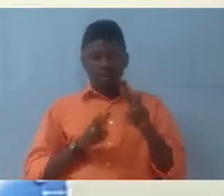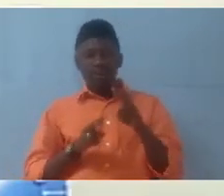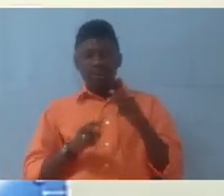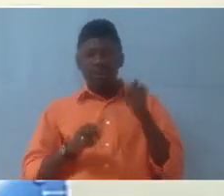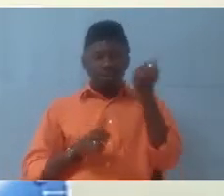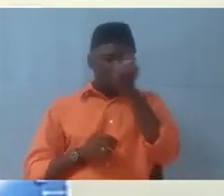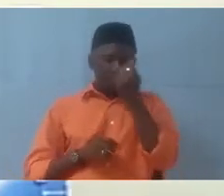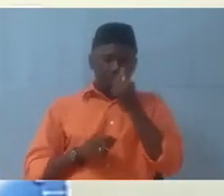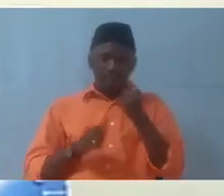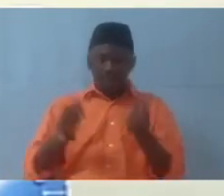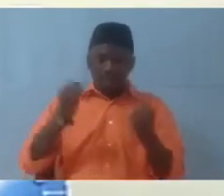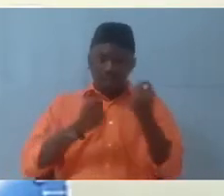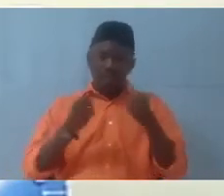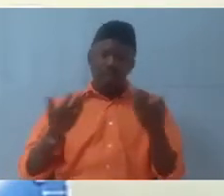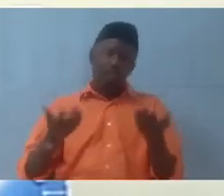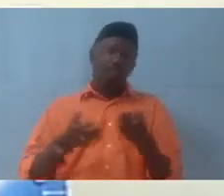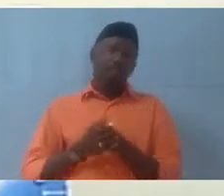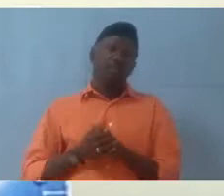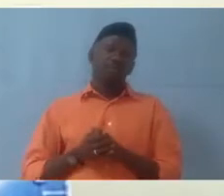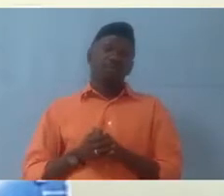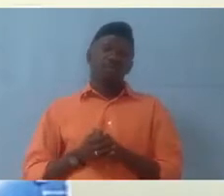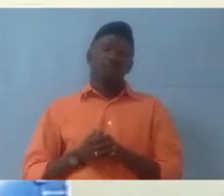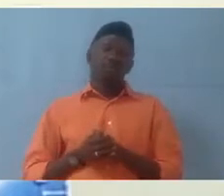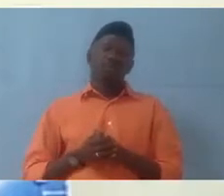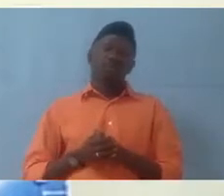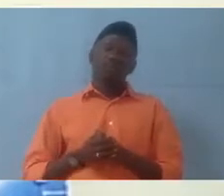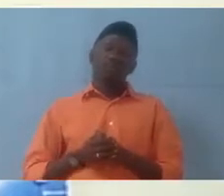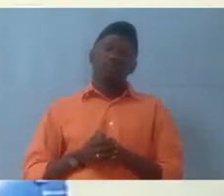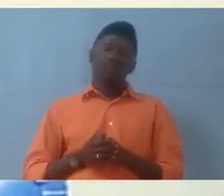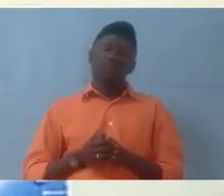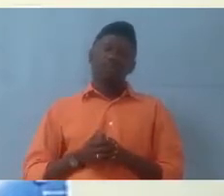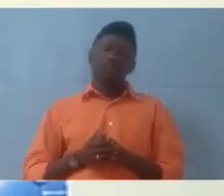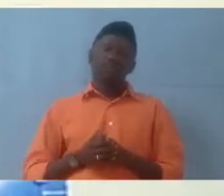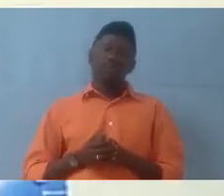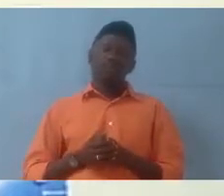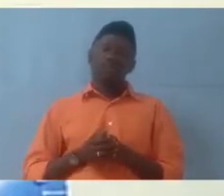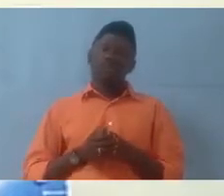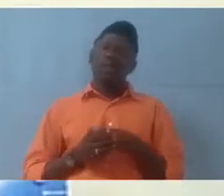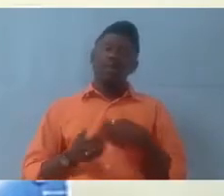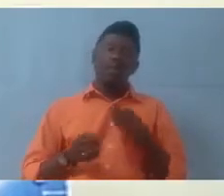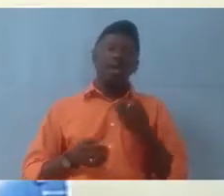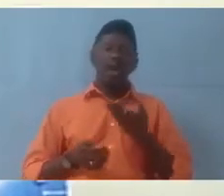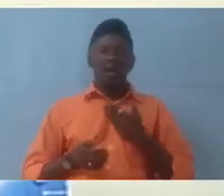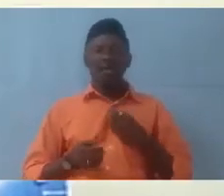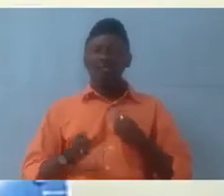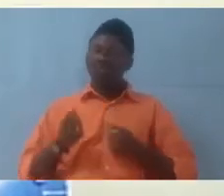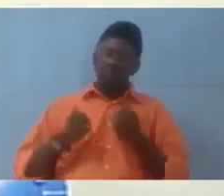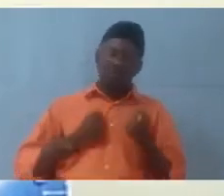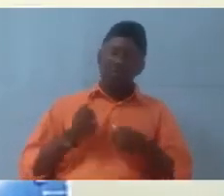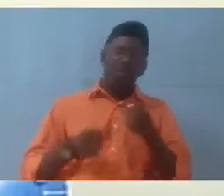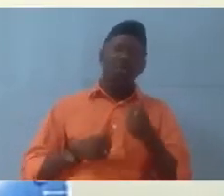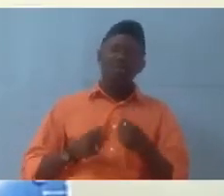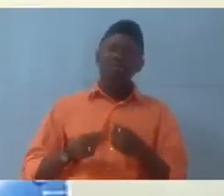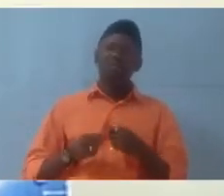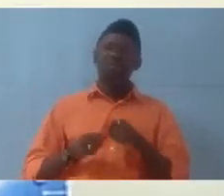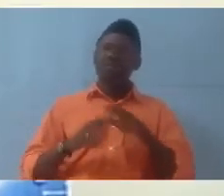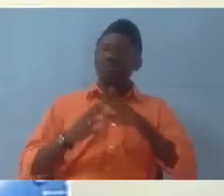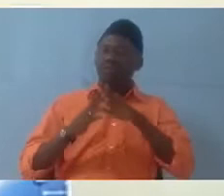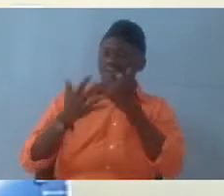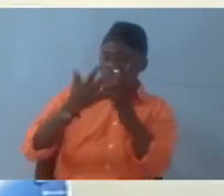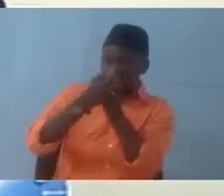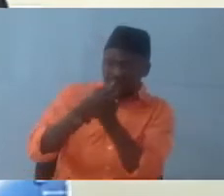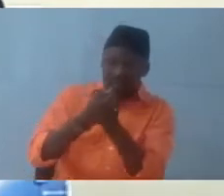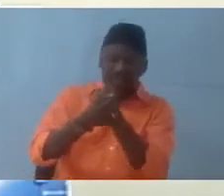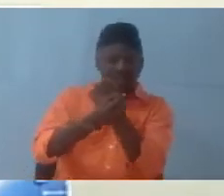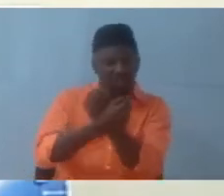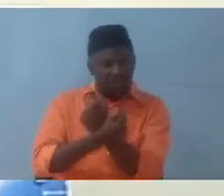fitili laan am allegations of unlawful detention and unlawful of torture and so on and so forth to my di lo xamne ni